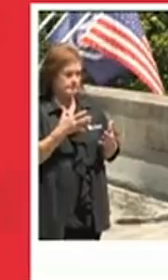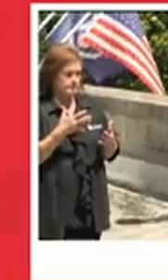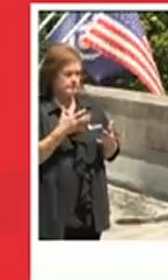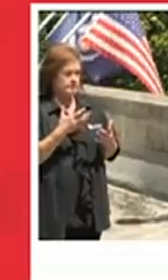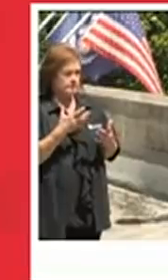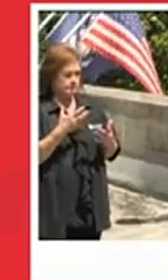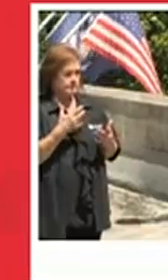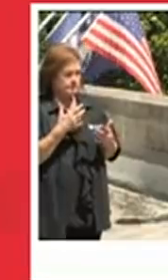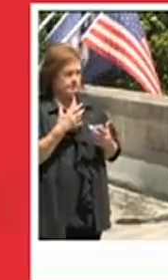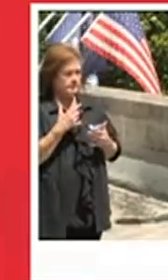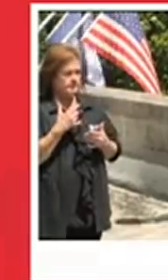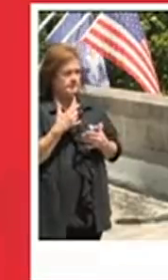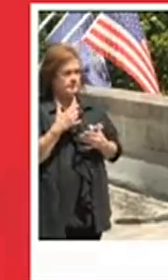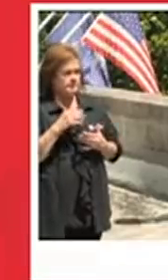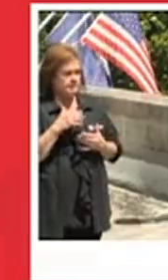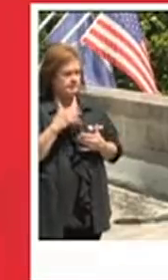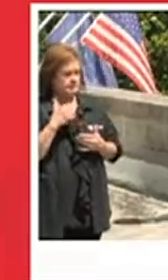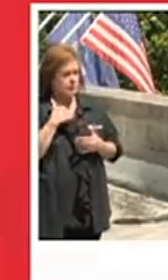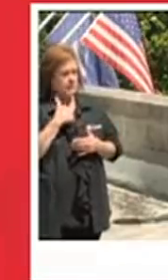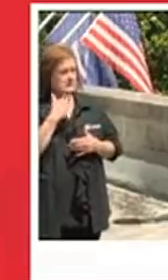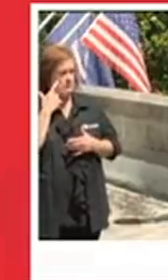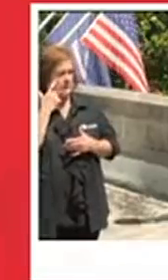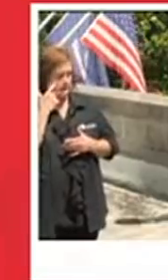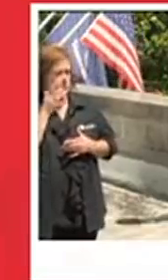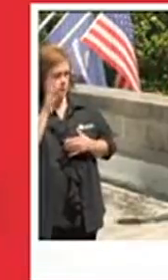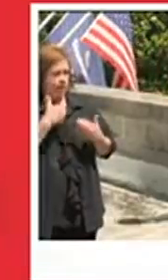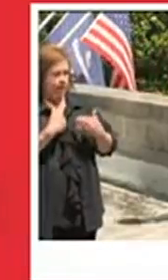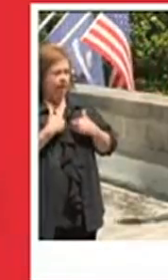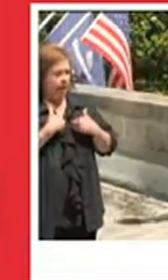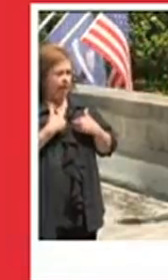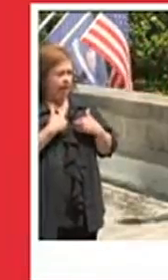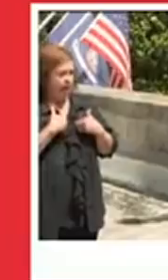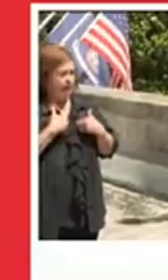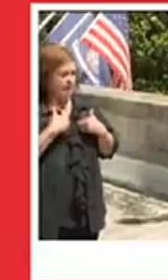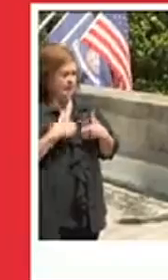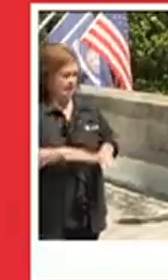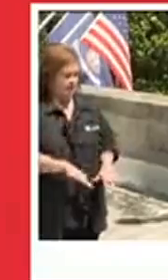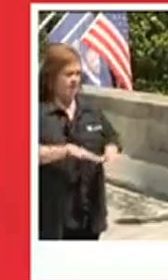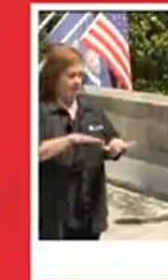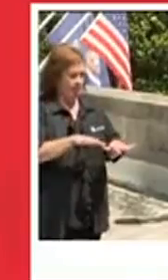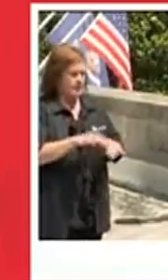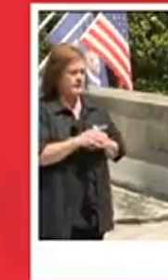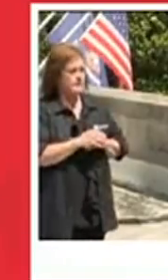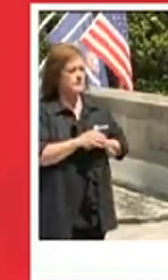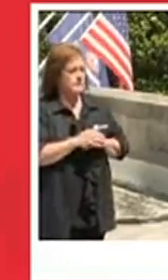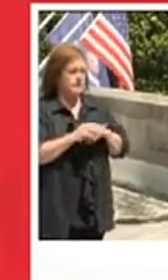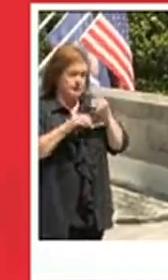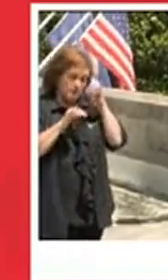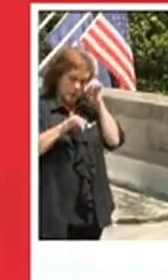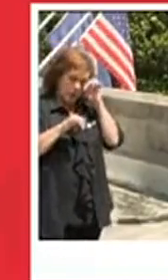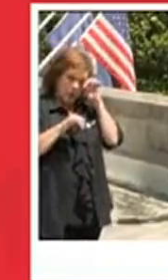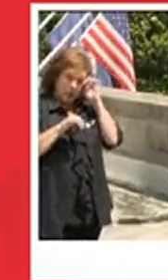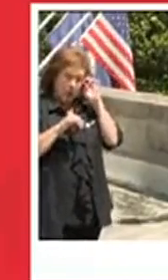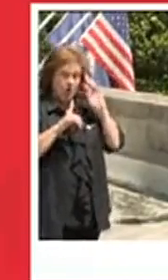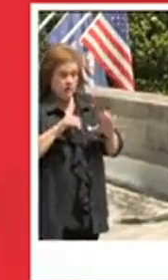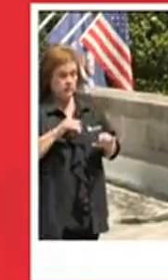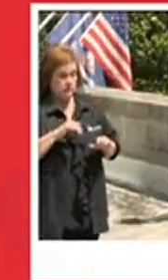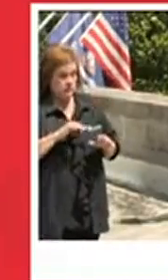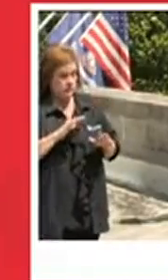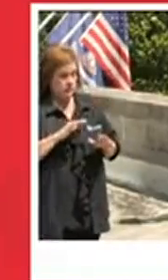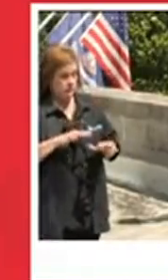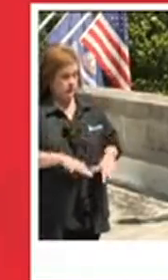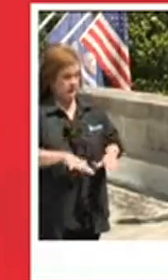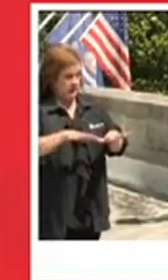will experience street flooding. The drainage system can handle a considerable volume of stormwater, but it